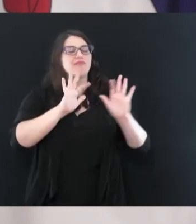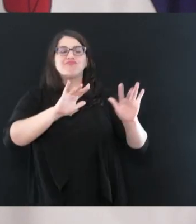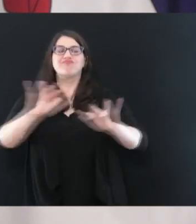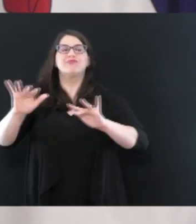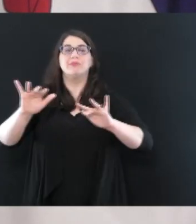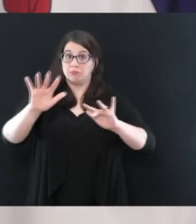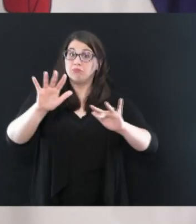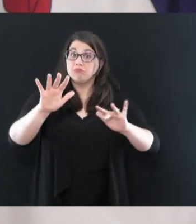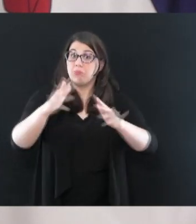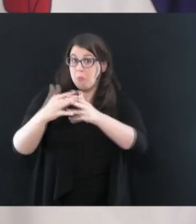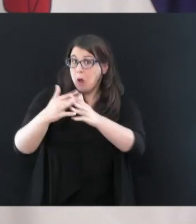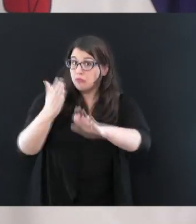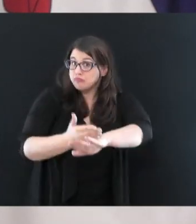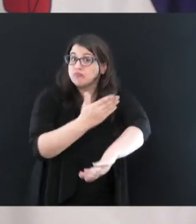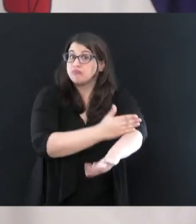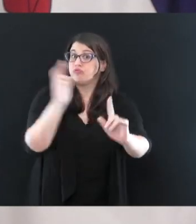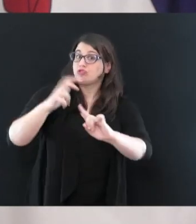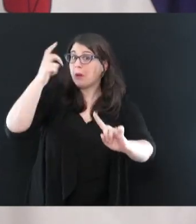ways.